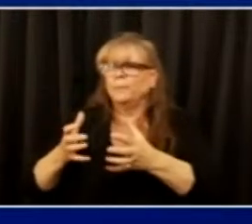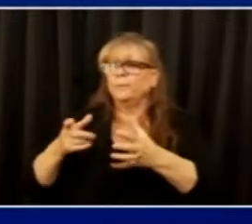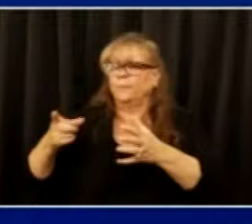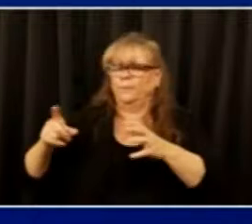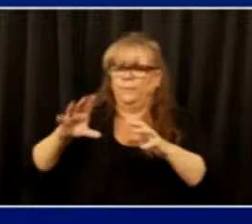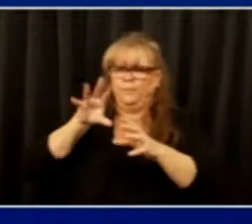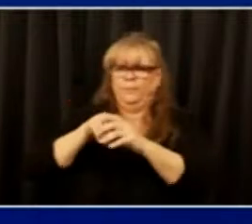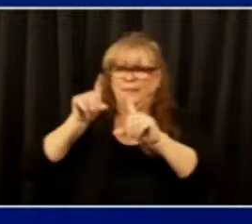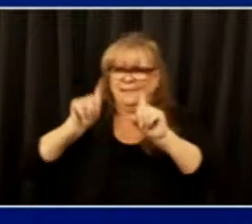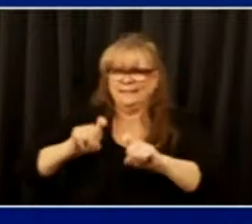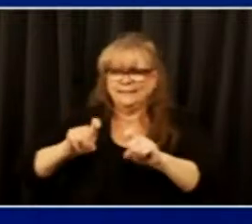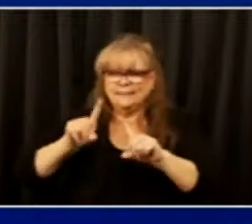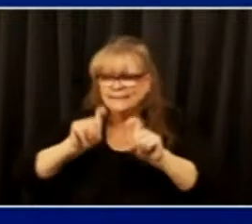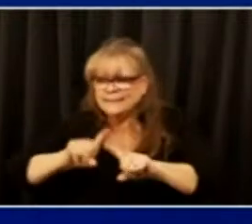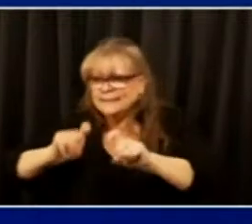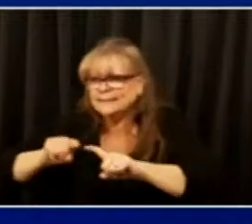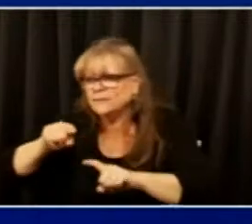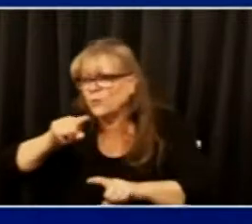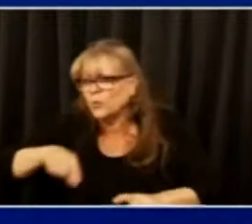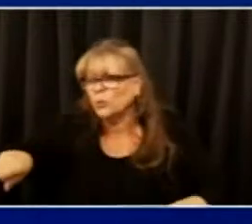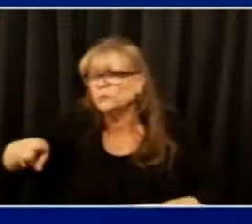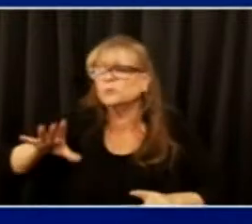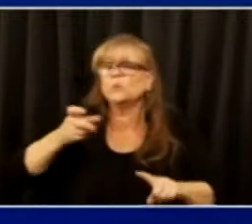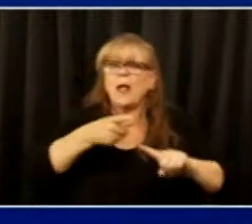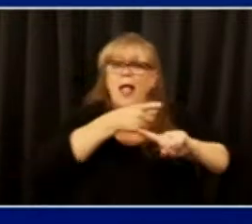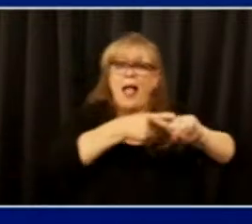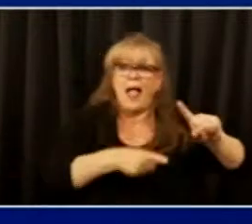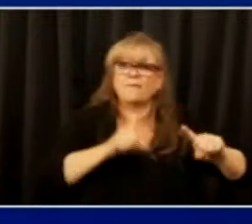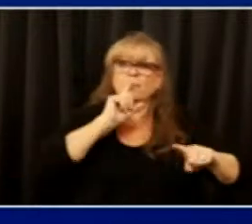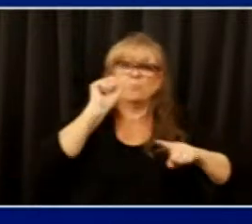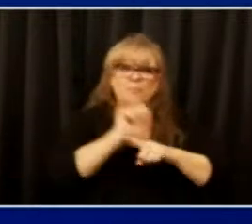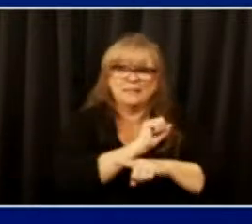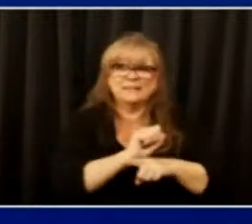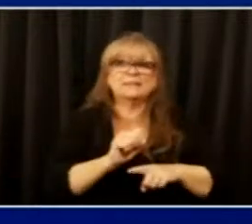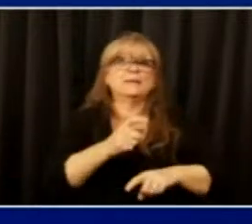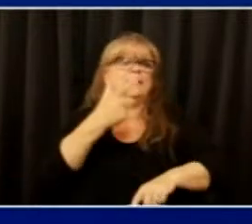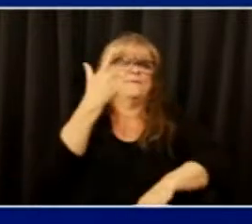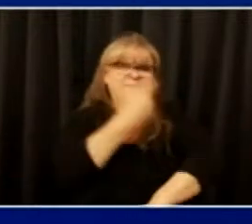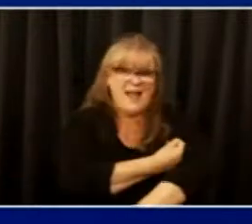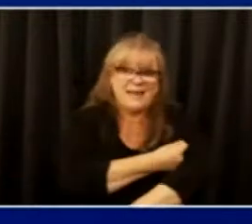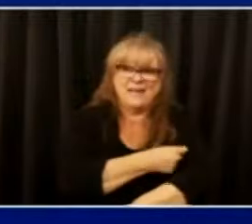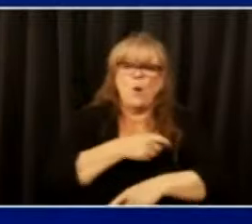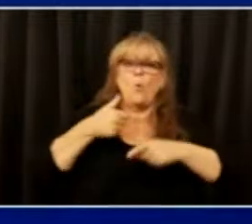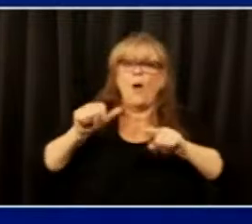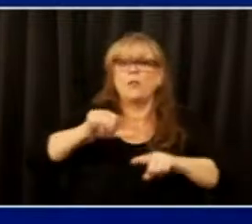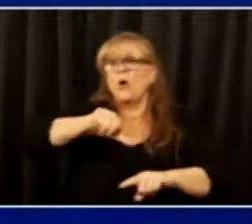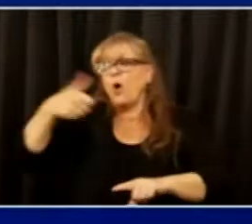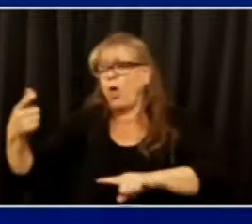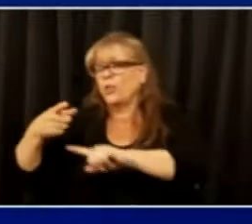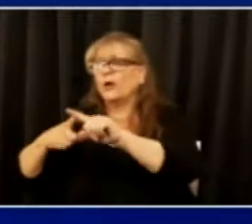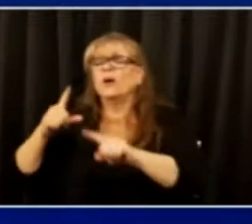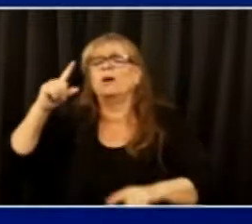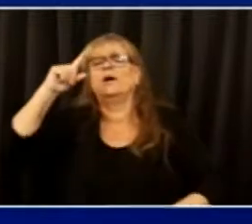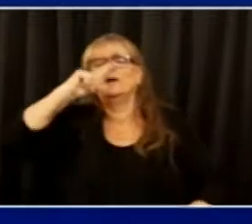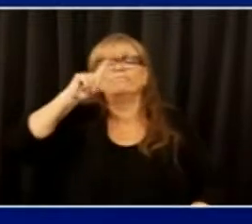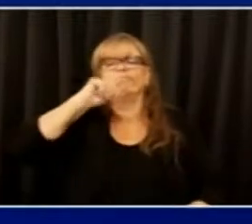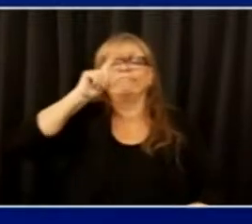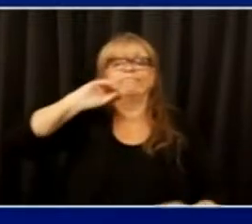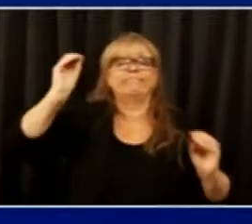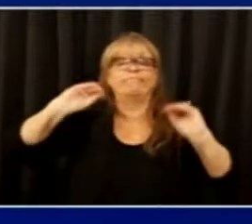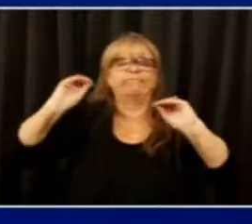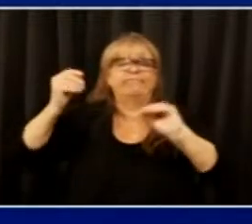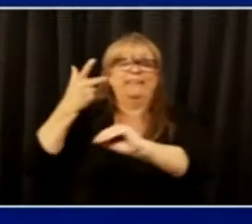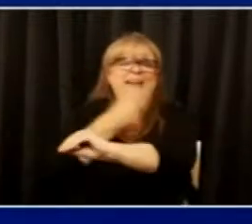given the vaccine and the other half were given the placebo, and the results were absolutely outstanding. So the study showed that the vaccine